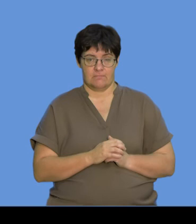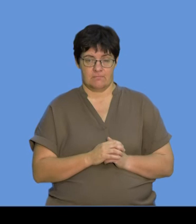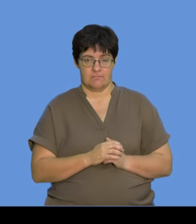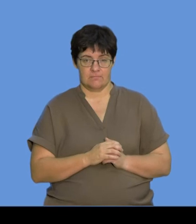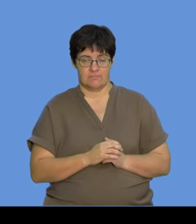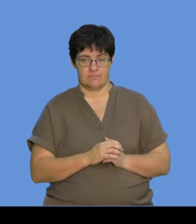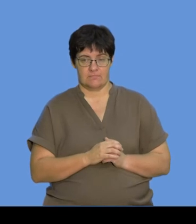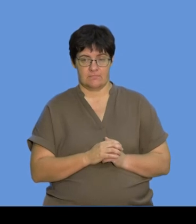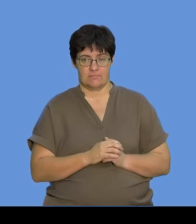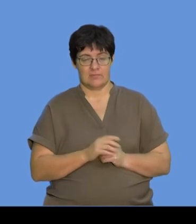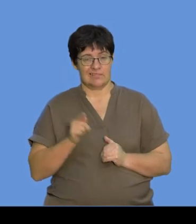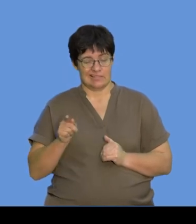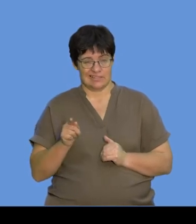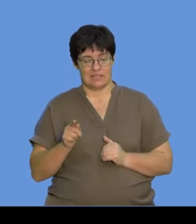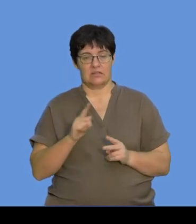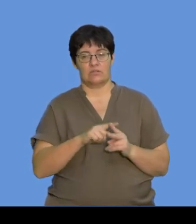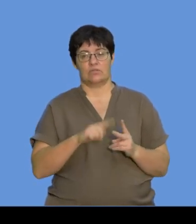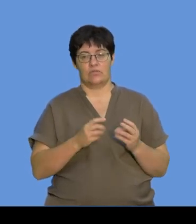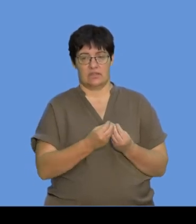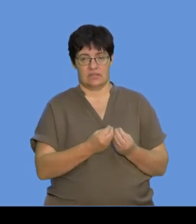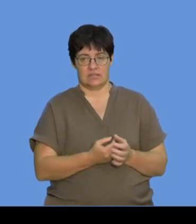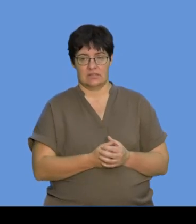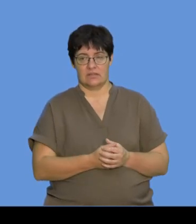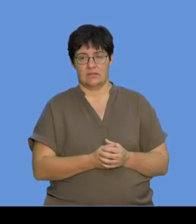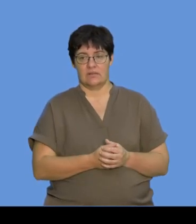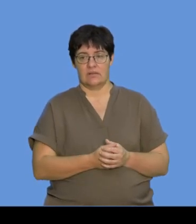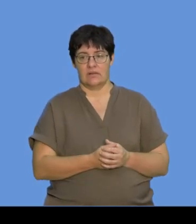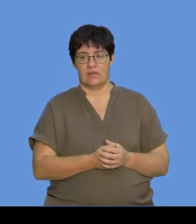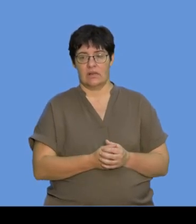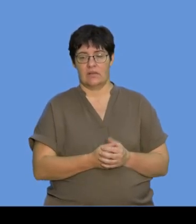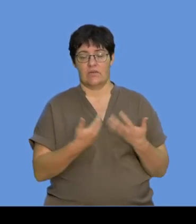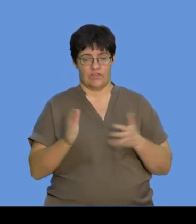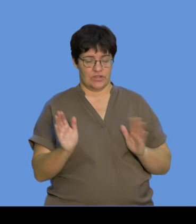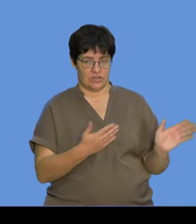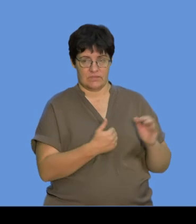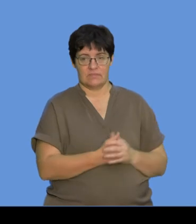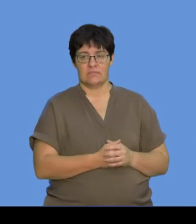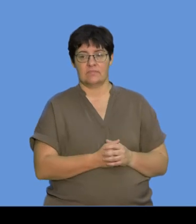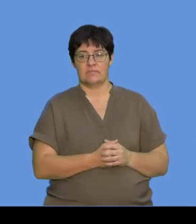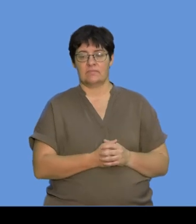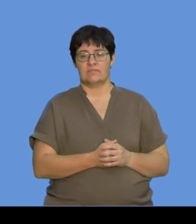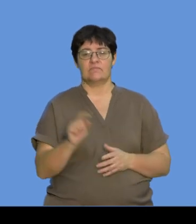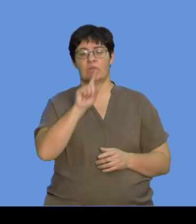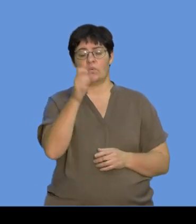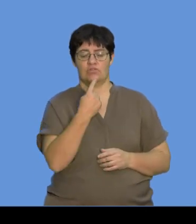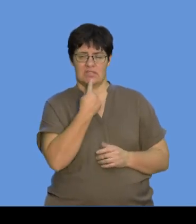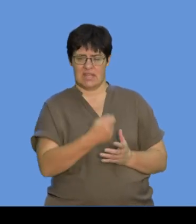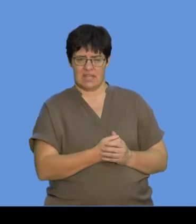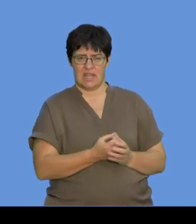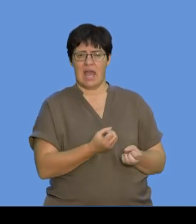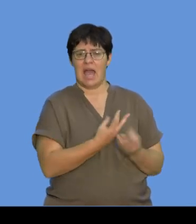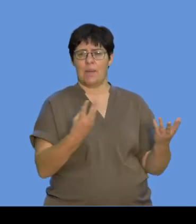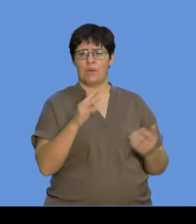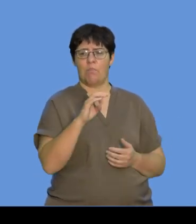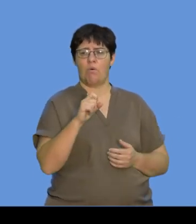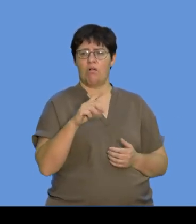that, those 2 substances, okay? So we've done that, okay? Now the question says, how many moles of oxygen